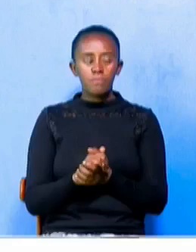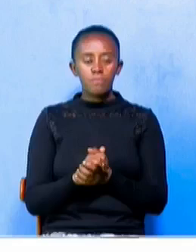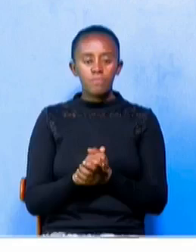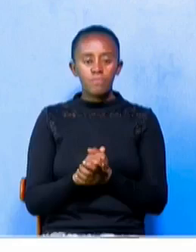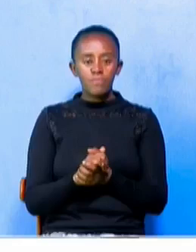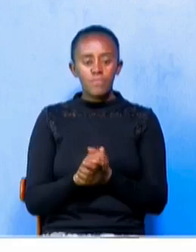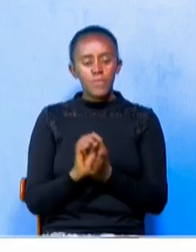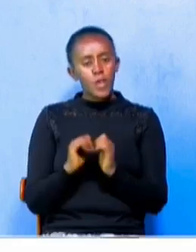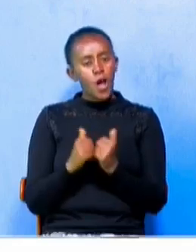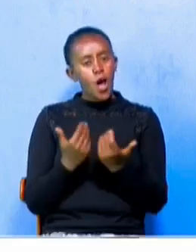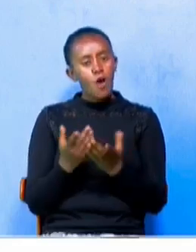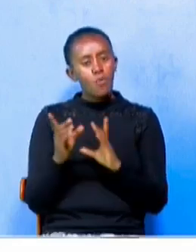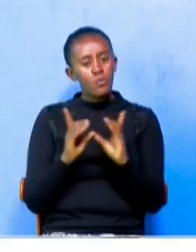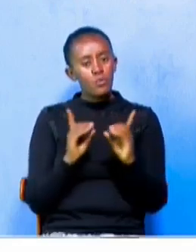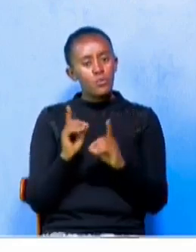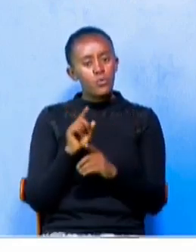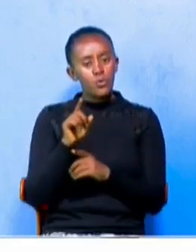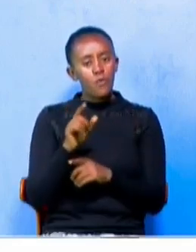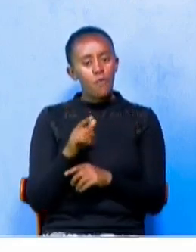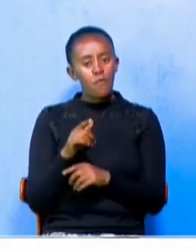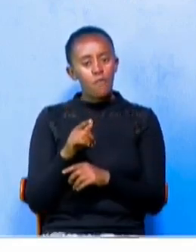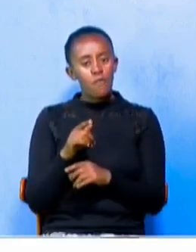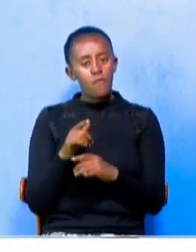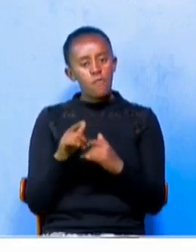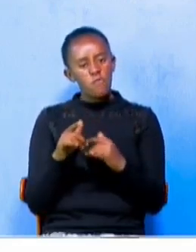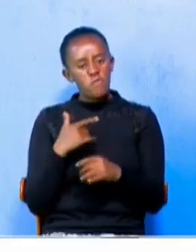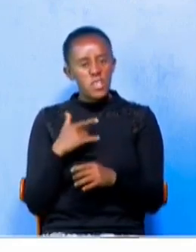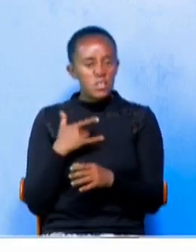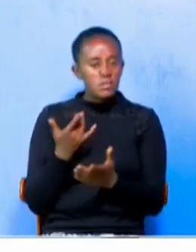How do you feel?